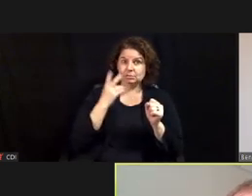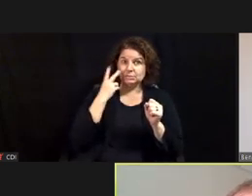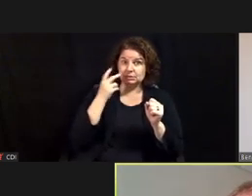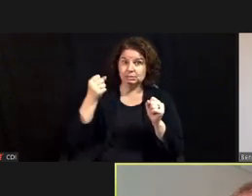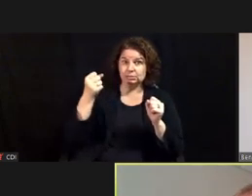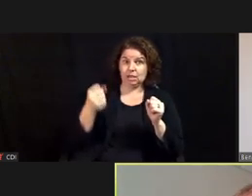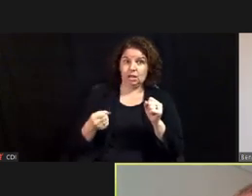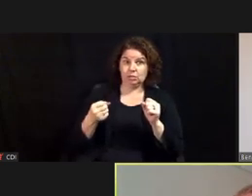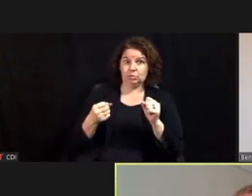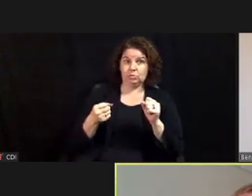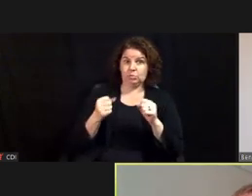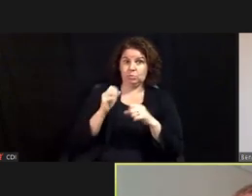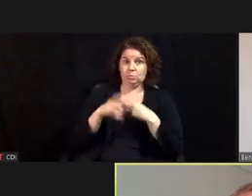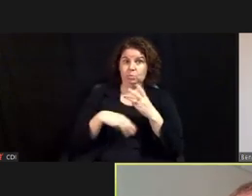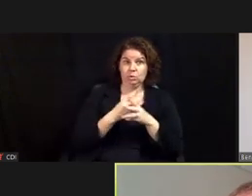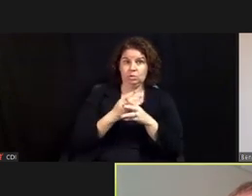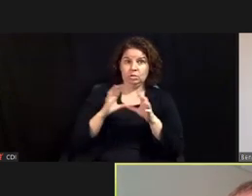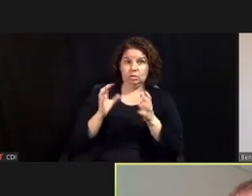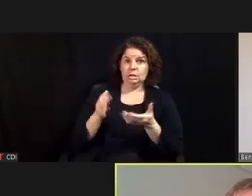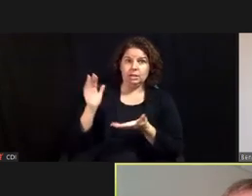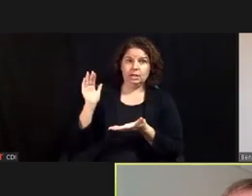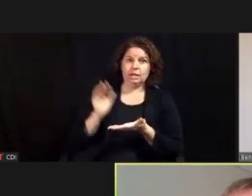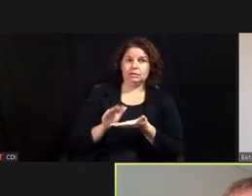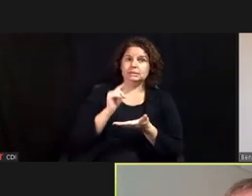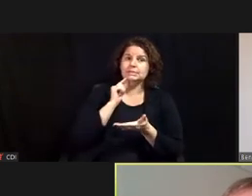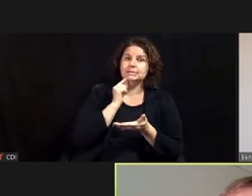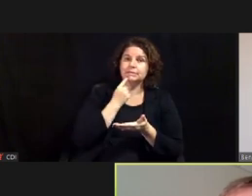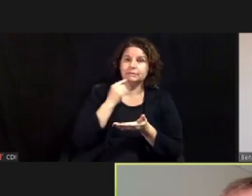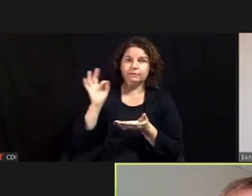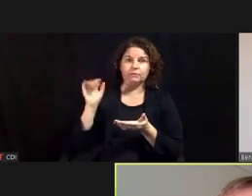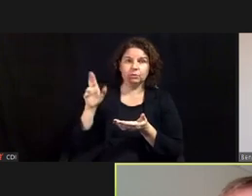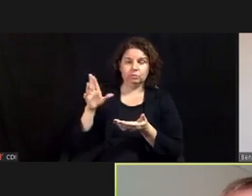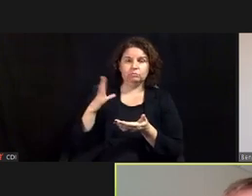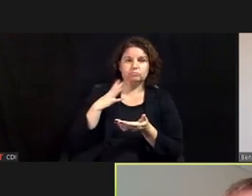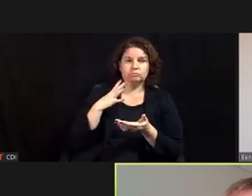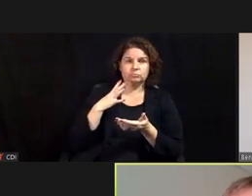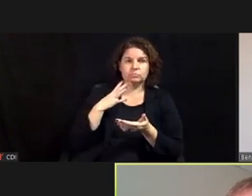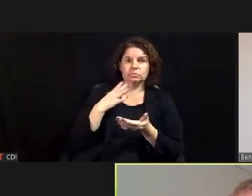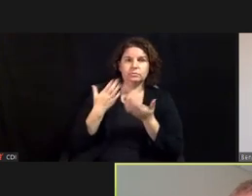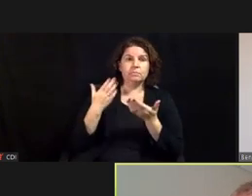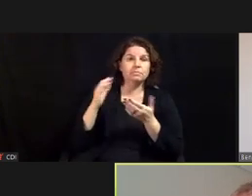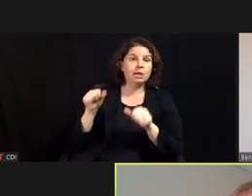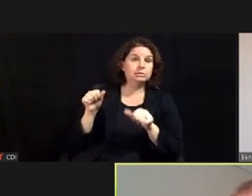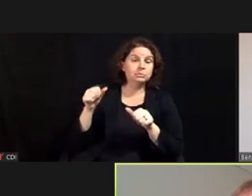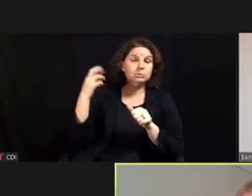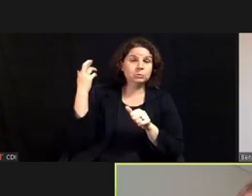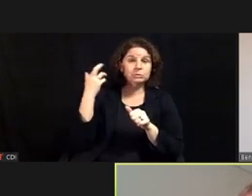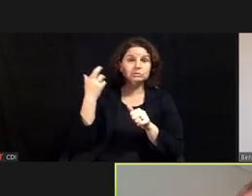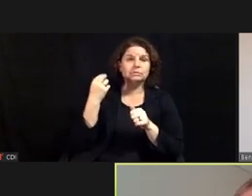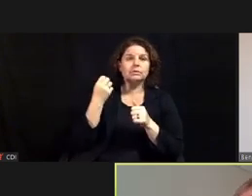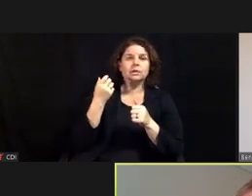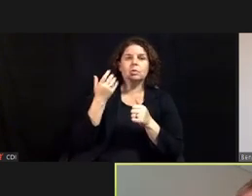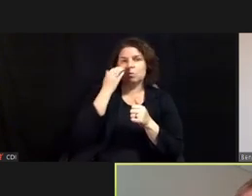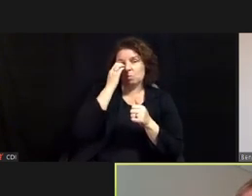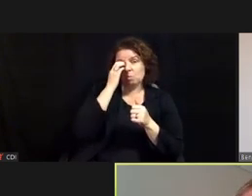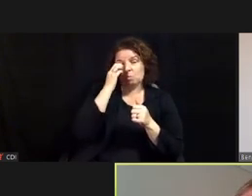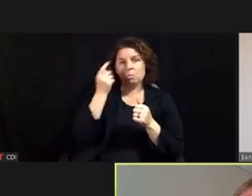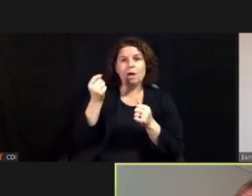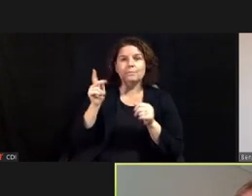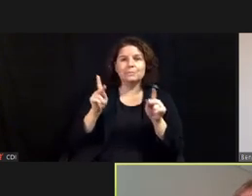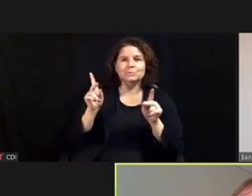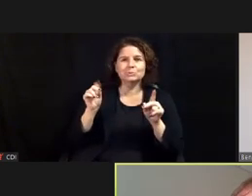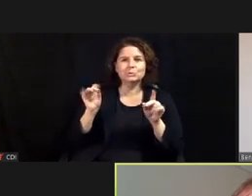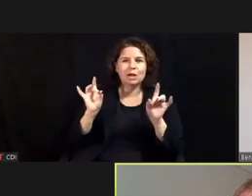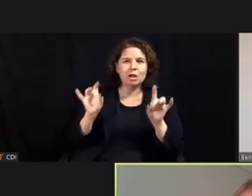season. It's probably attributable to the fact that everything that people are doing in Australia and other places with COVID-19 are reducing flu transmission in